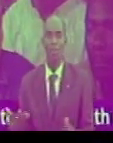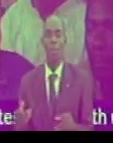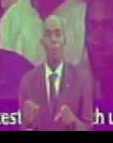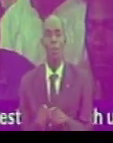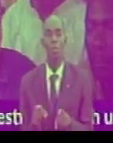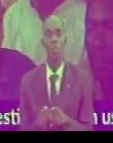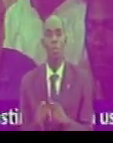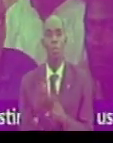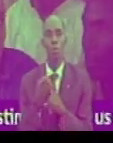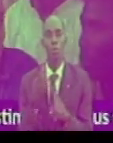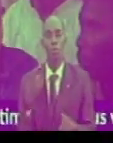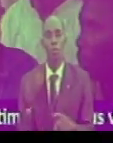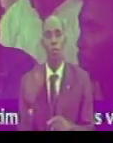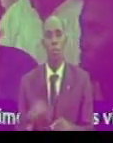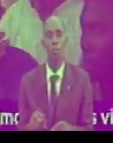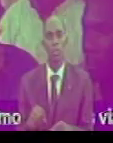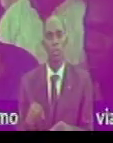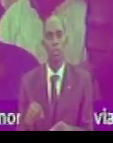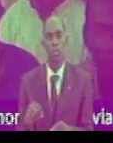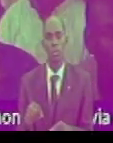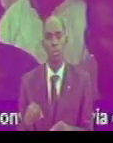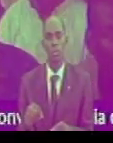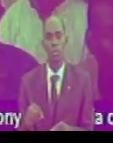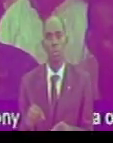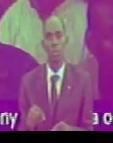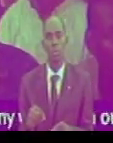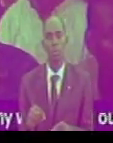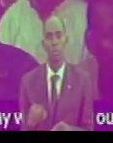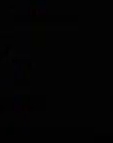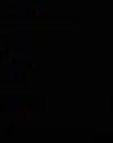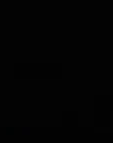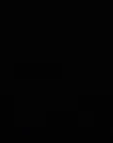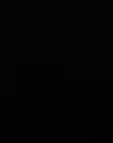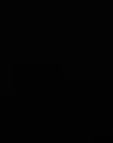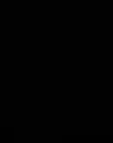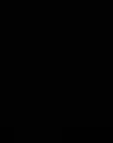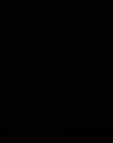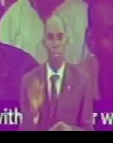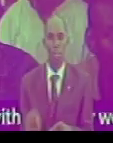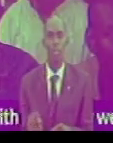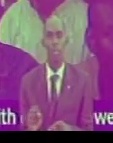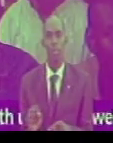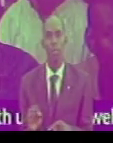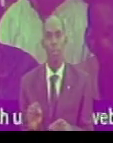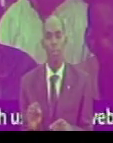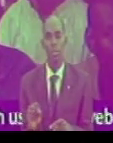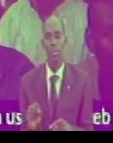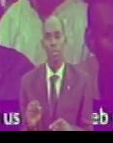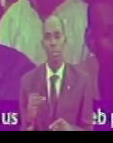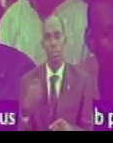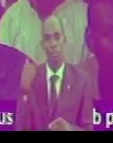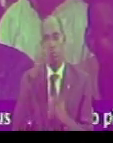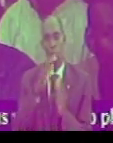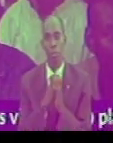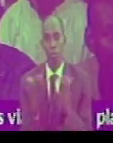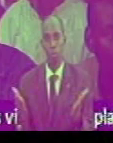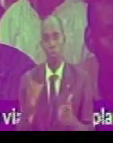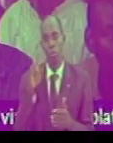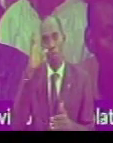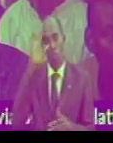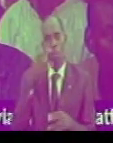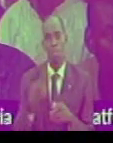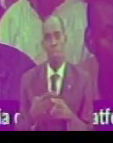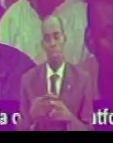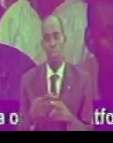He says that he was sleeping on a particular day and a rat, a rodent, climbed upon him. And